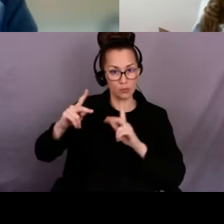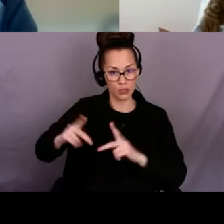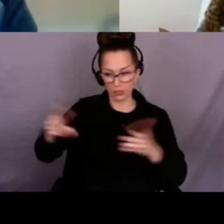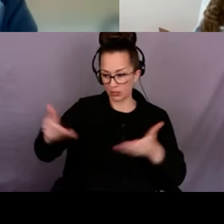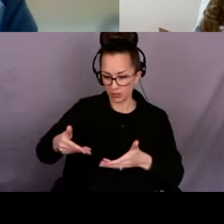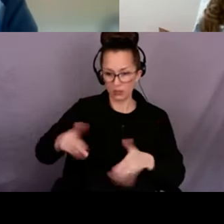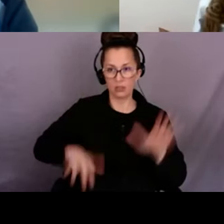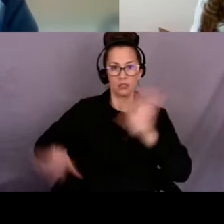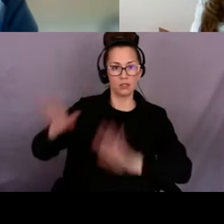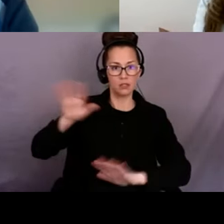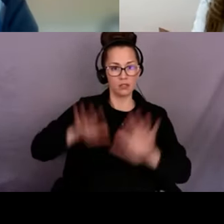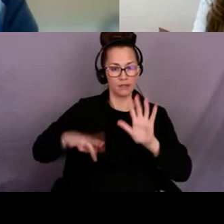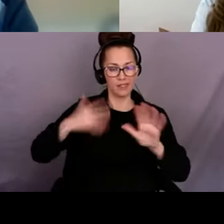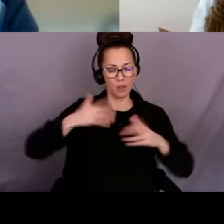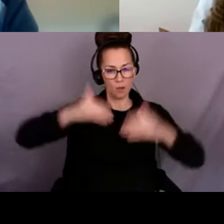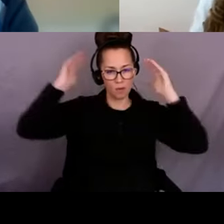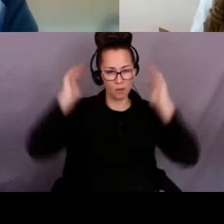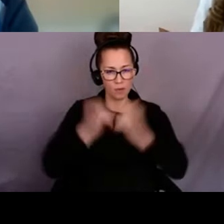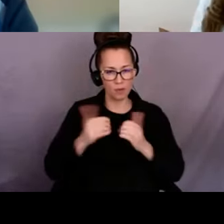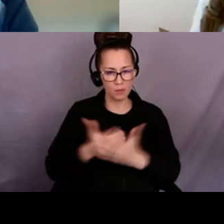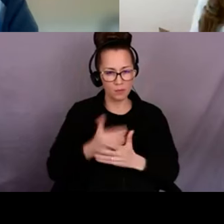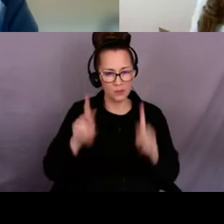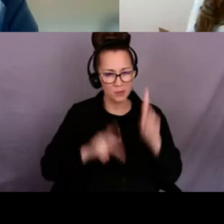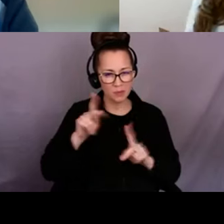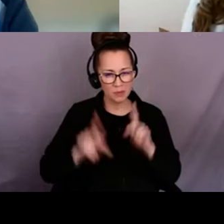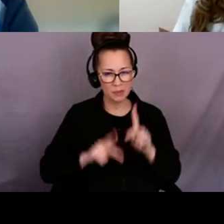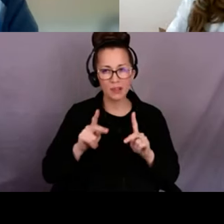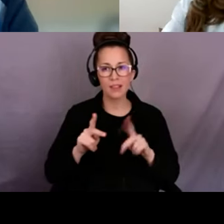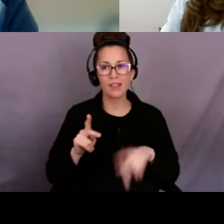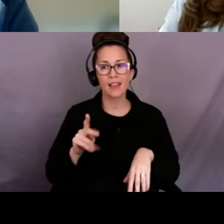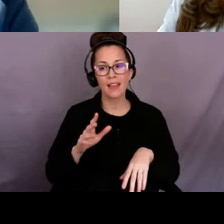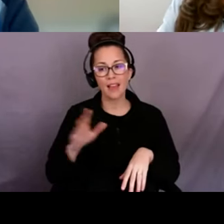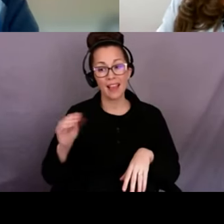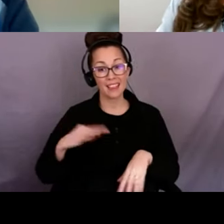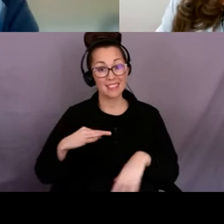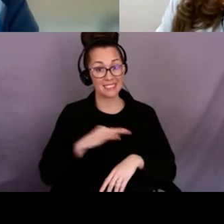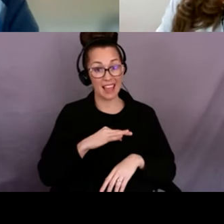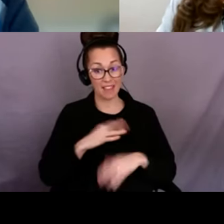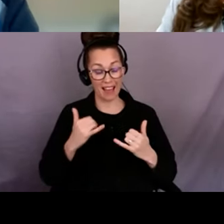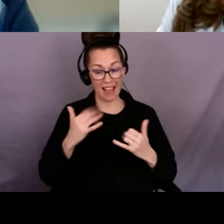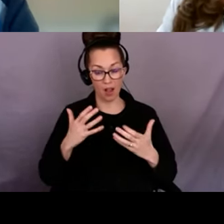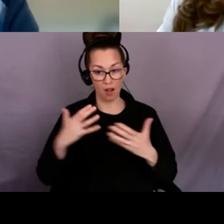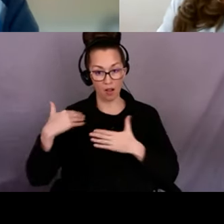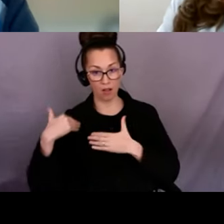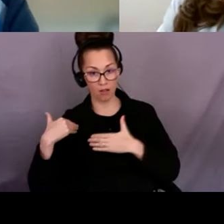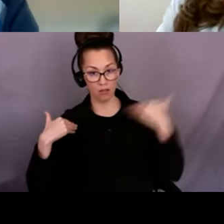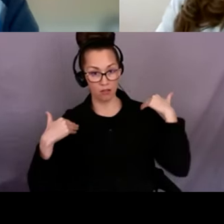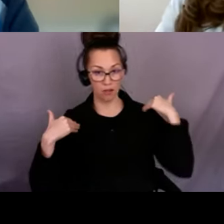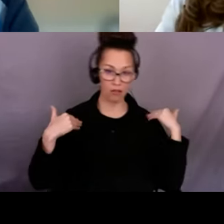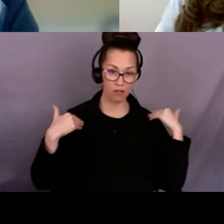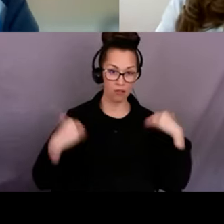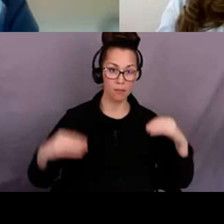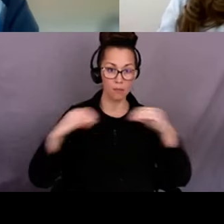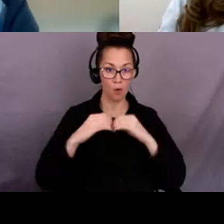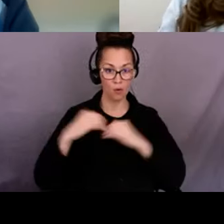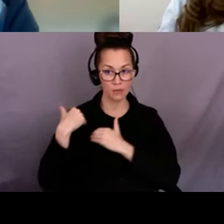these new people. They're and taking away the staff from their needs and from their settled life.